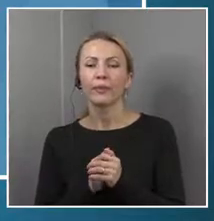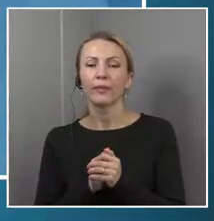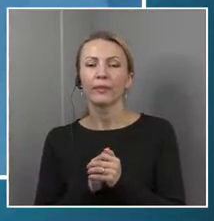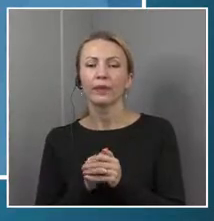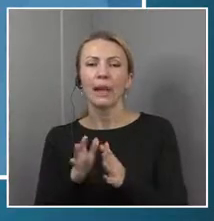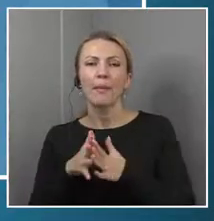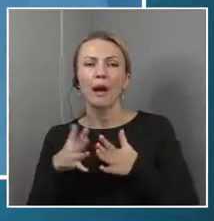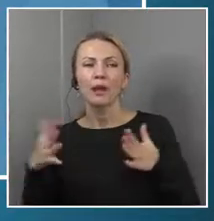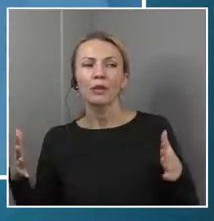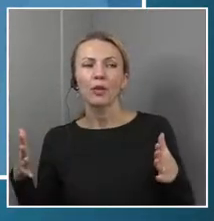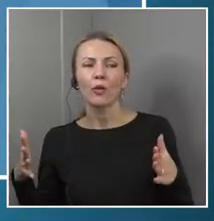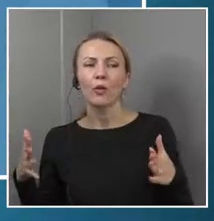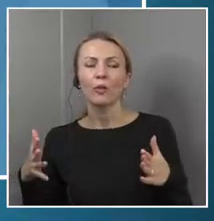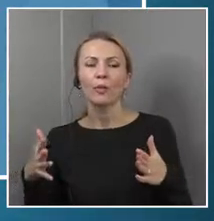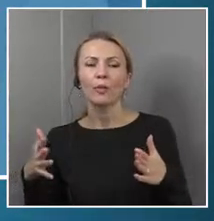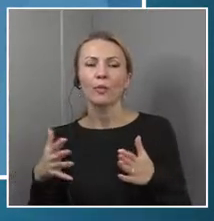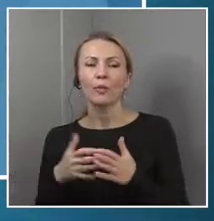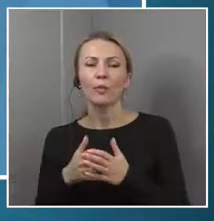Recently in Russia,